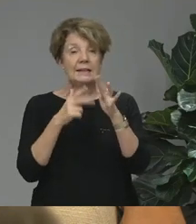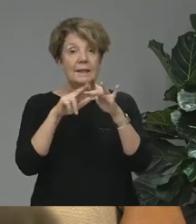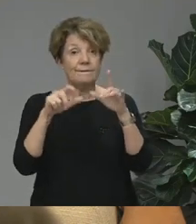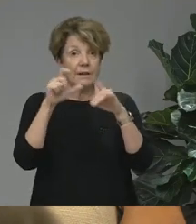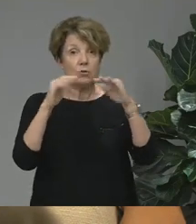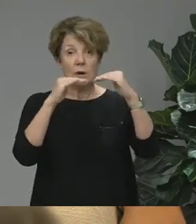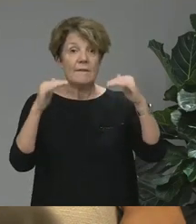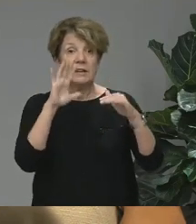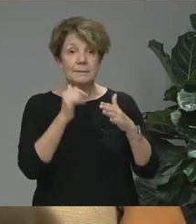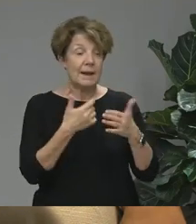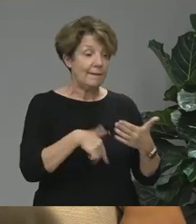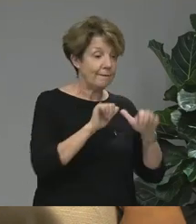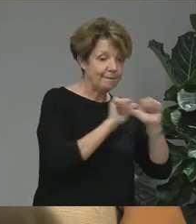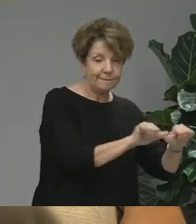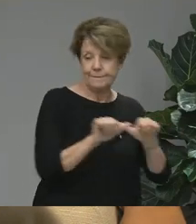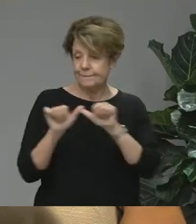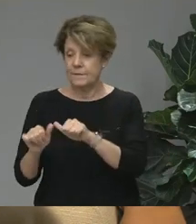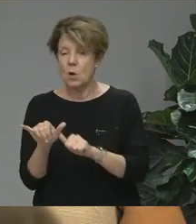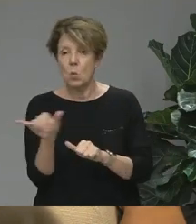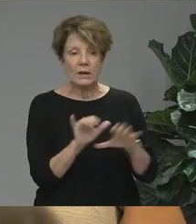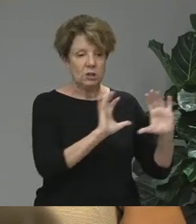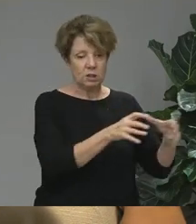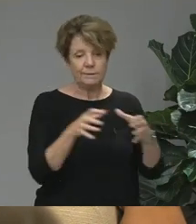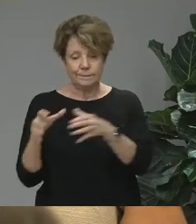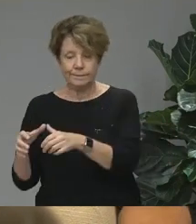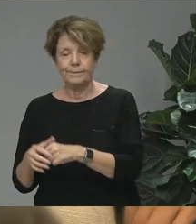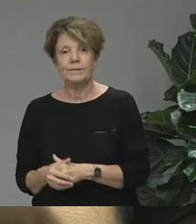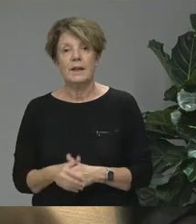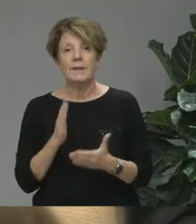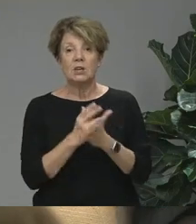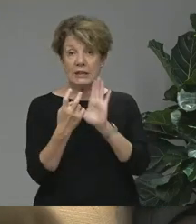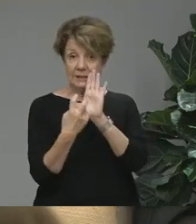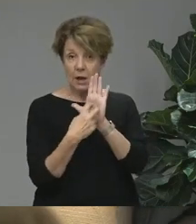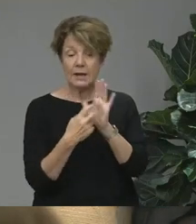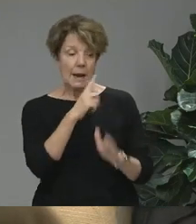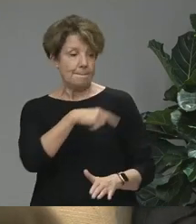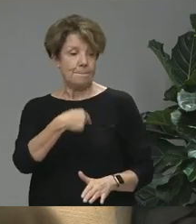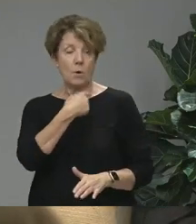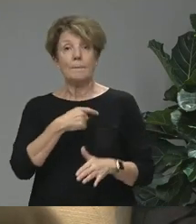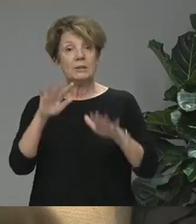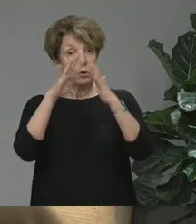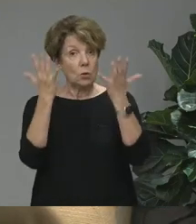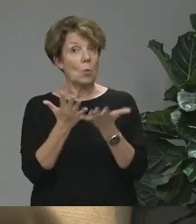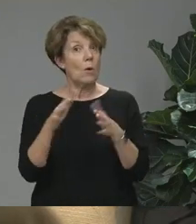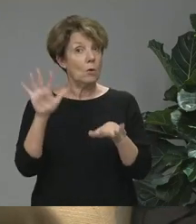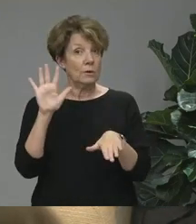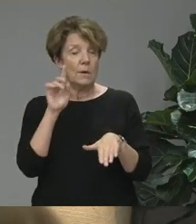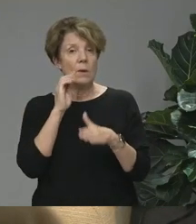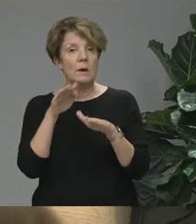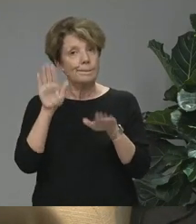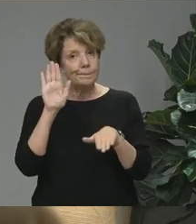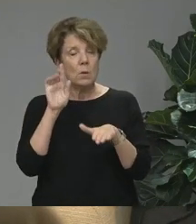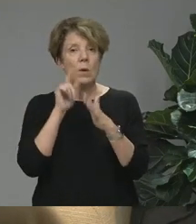of both persuasions of politics, broadly cast, that have signed us up and promised to the world that we will do these